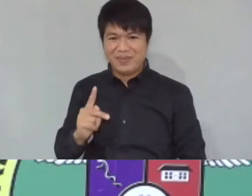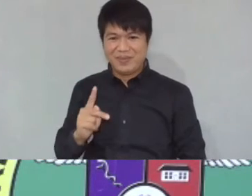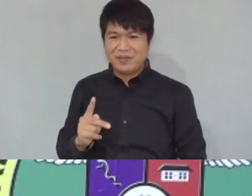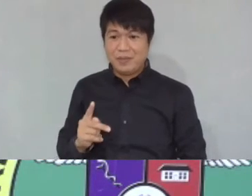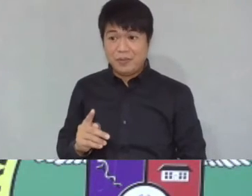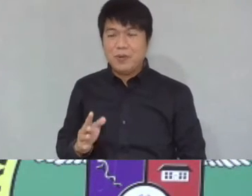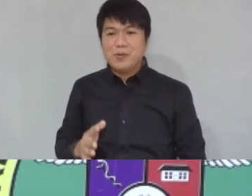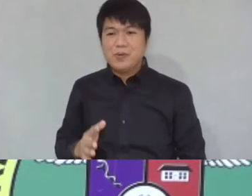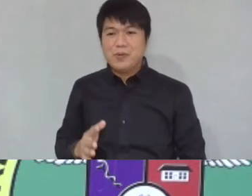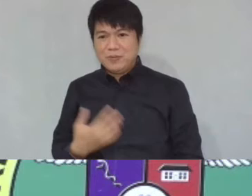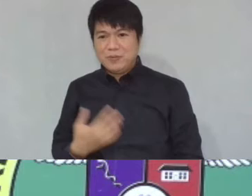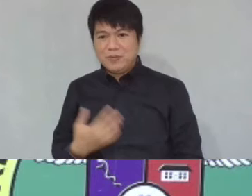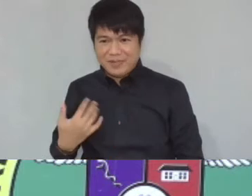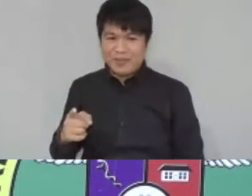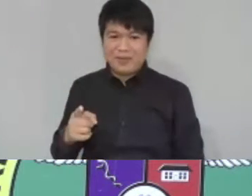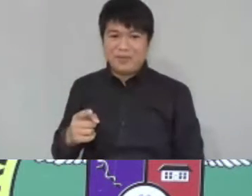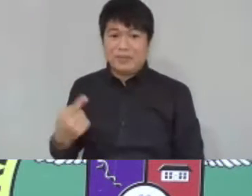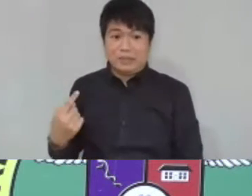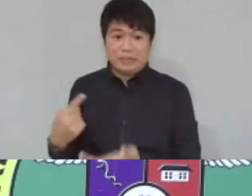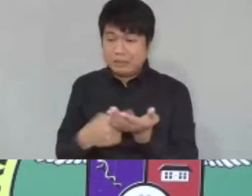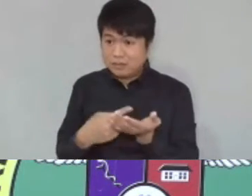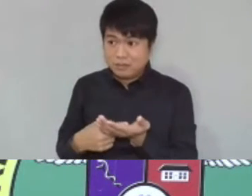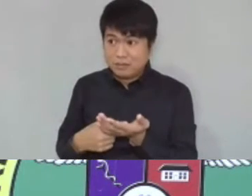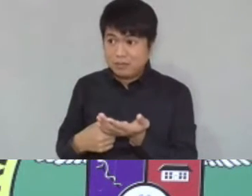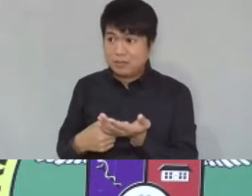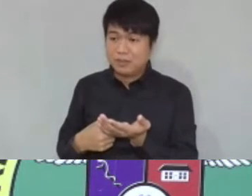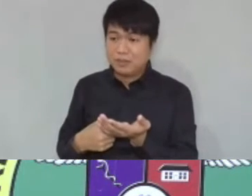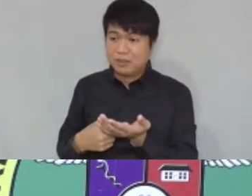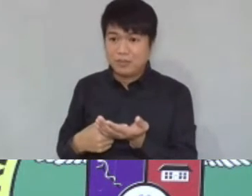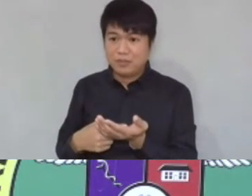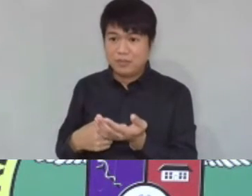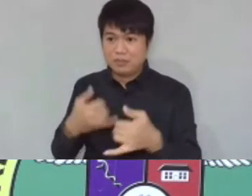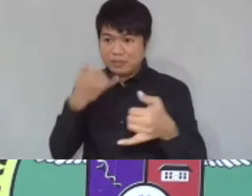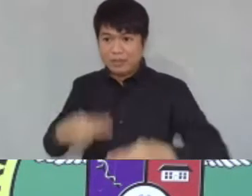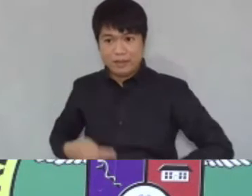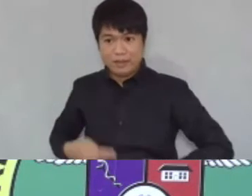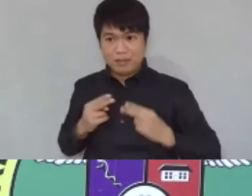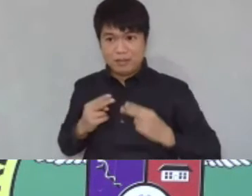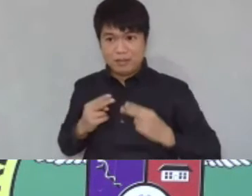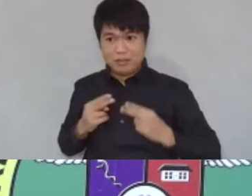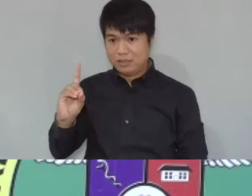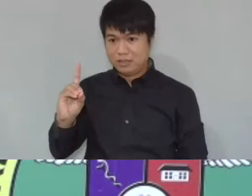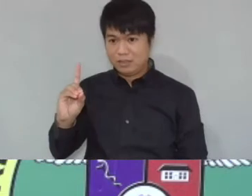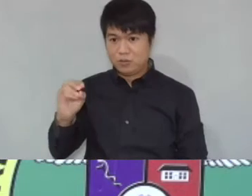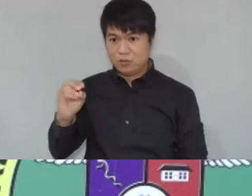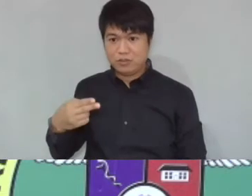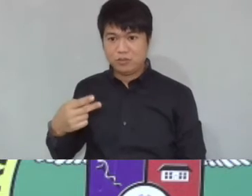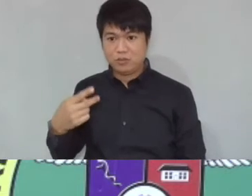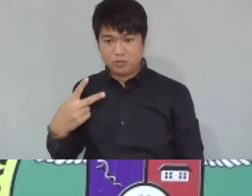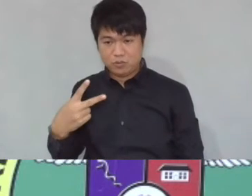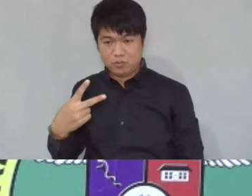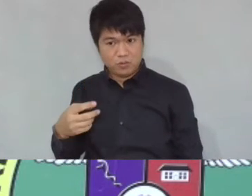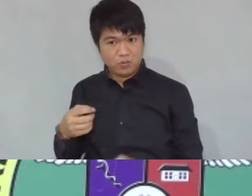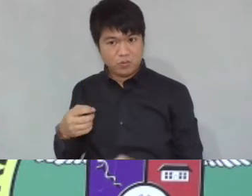the way, when we're talking about telehealth, DOH is looking at two models for